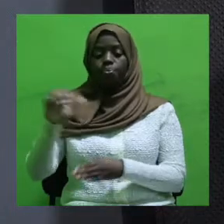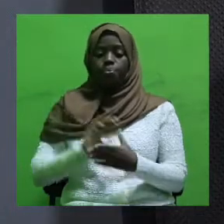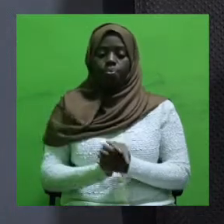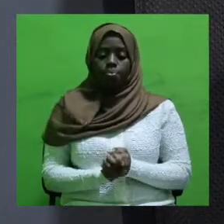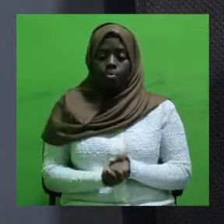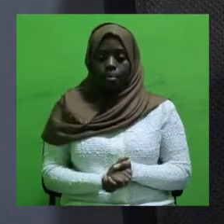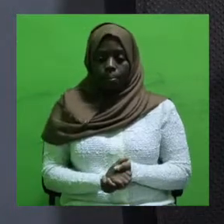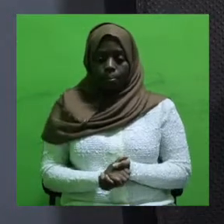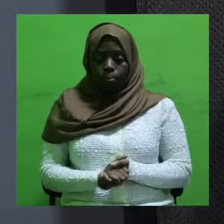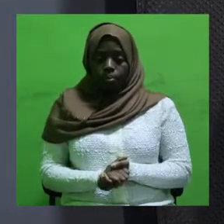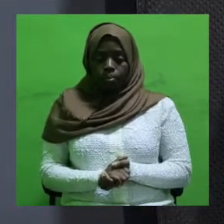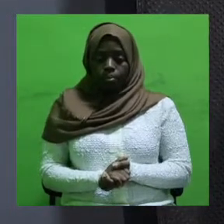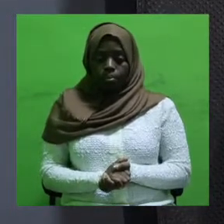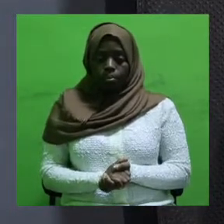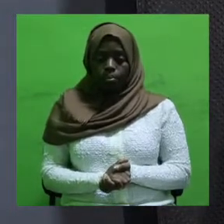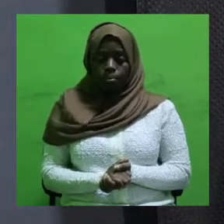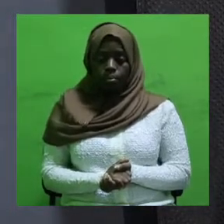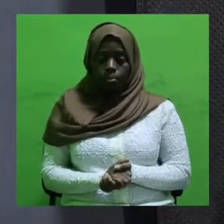the nephron.